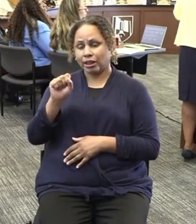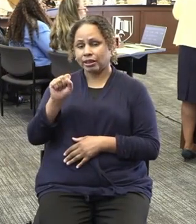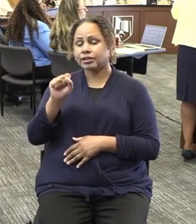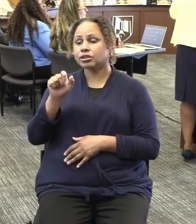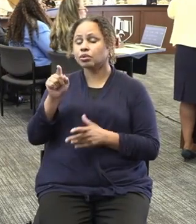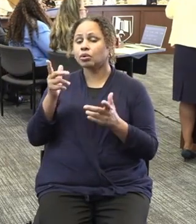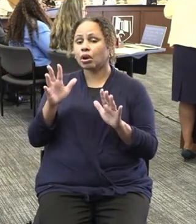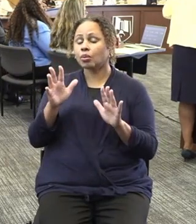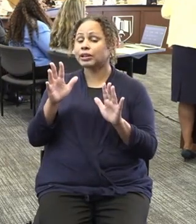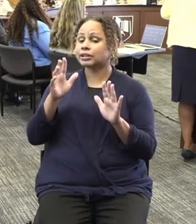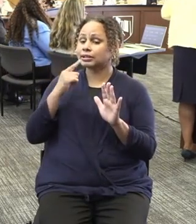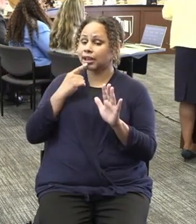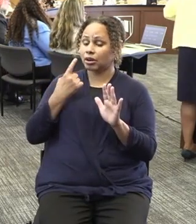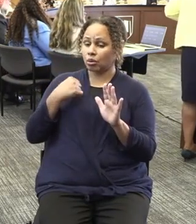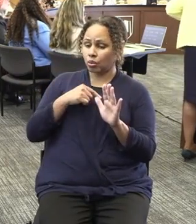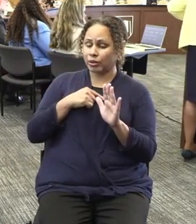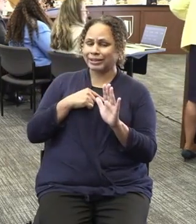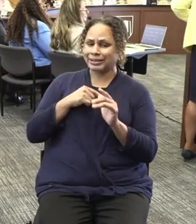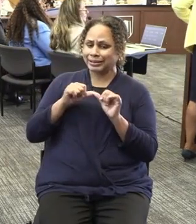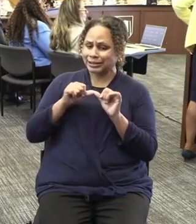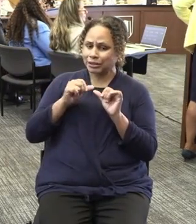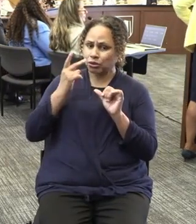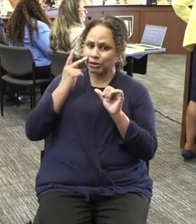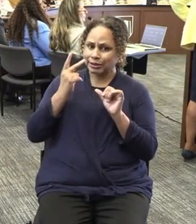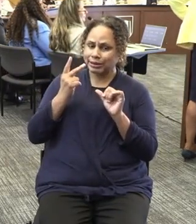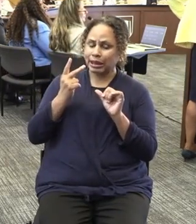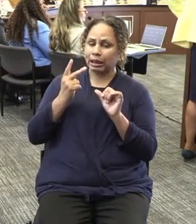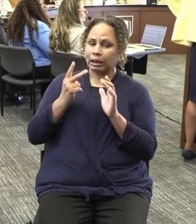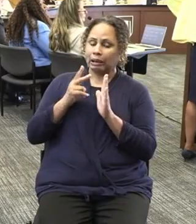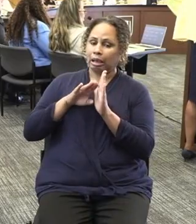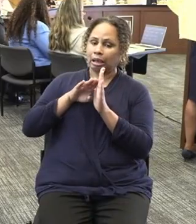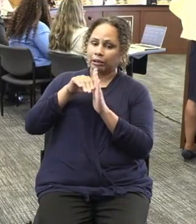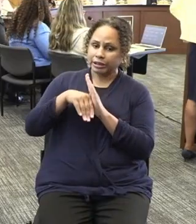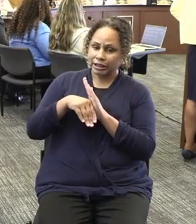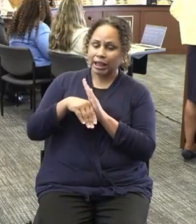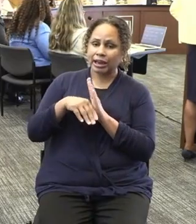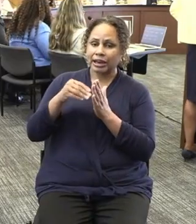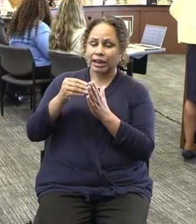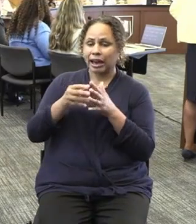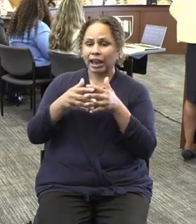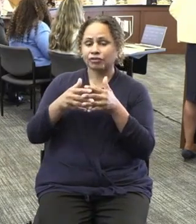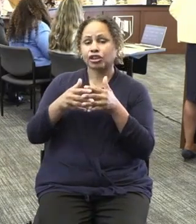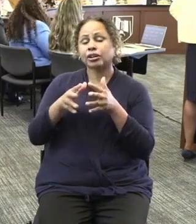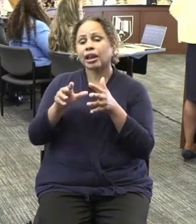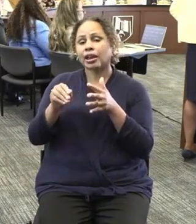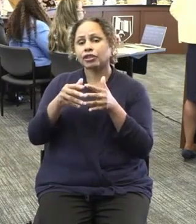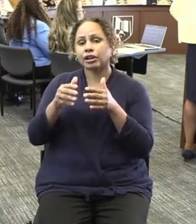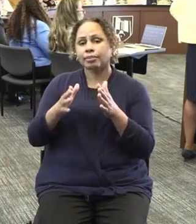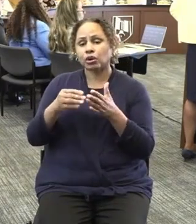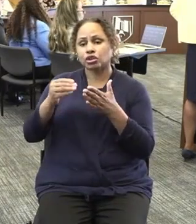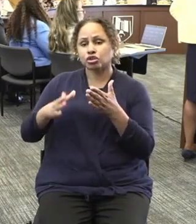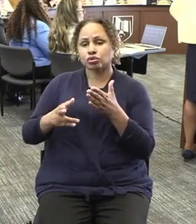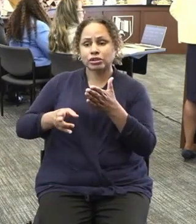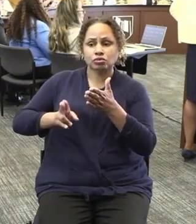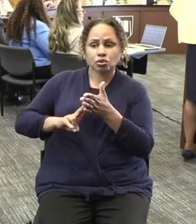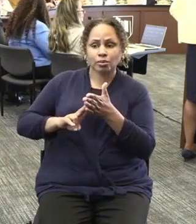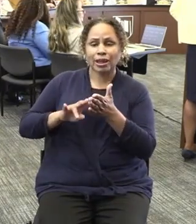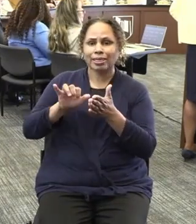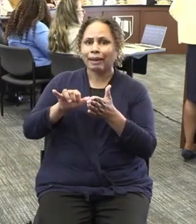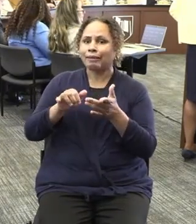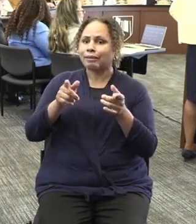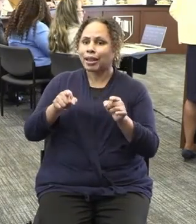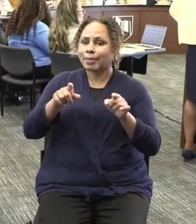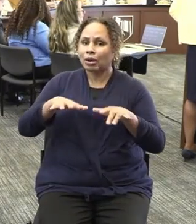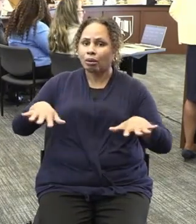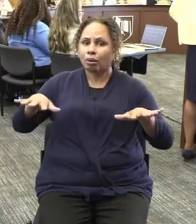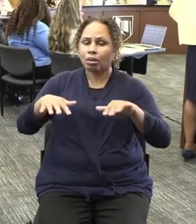decline for African-American students, and we recognize that is nationally. But at JJC, I want you to know that we have increased